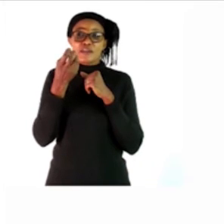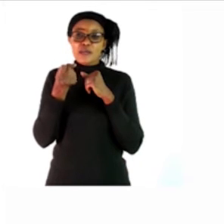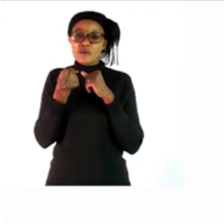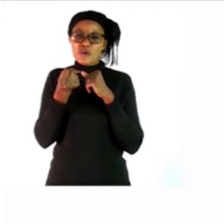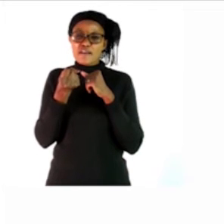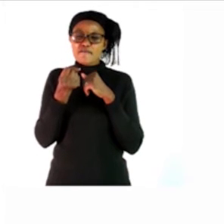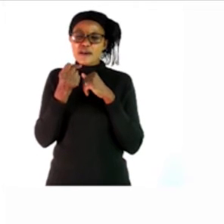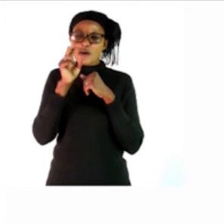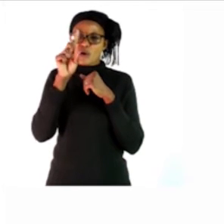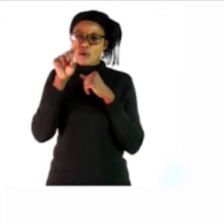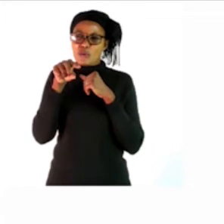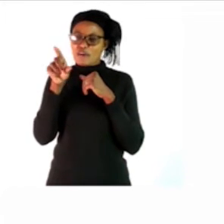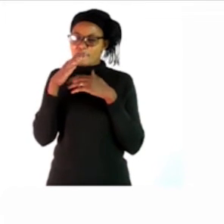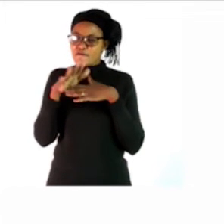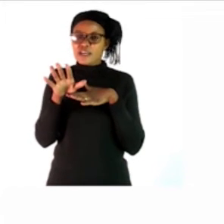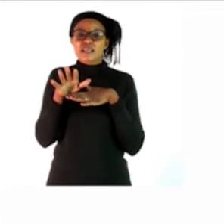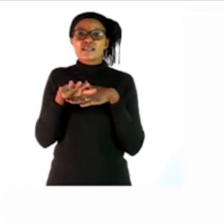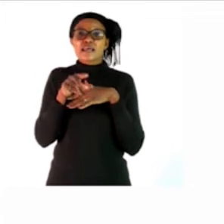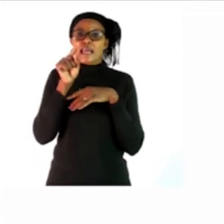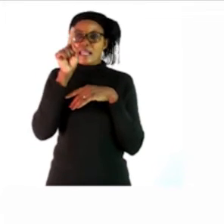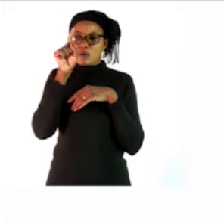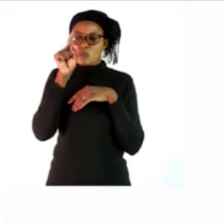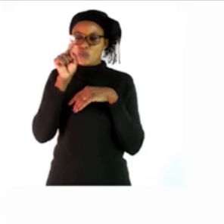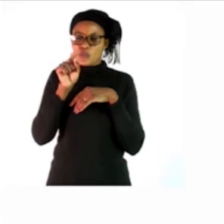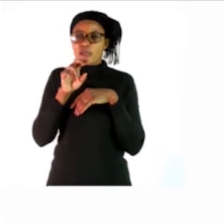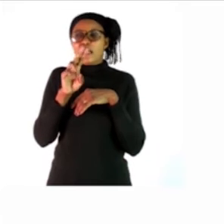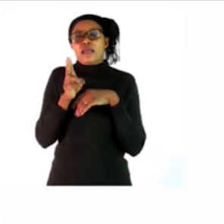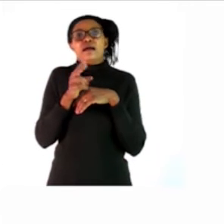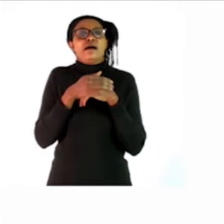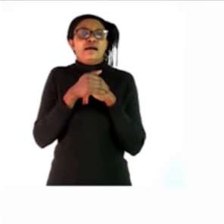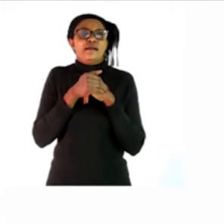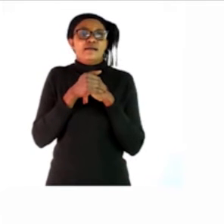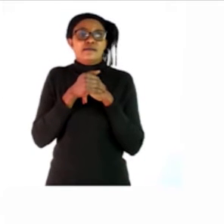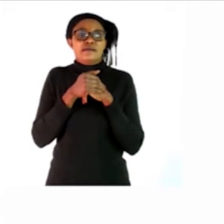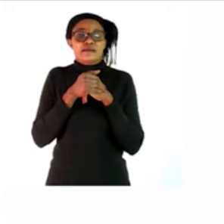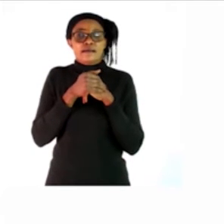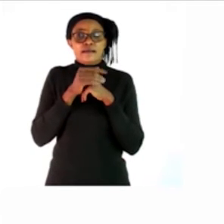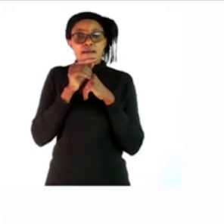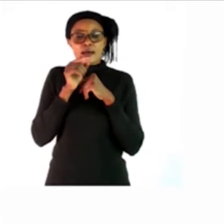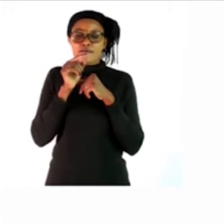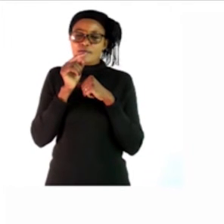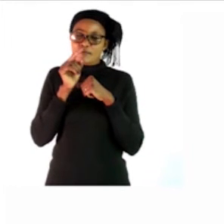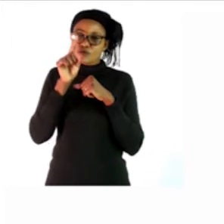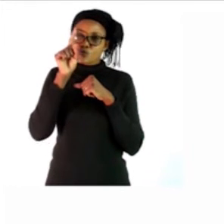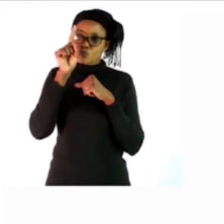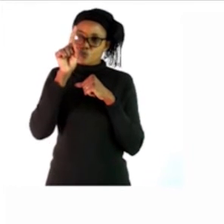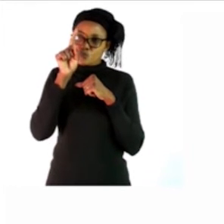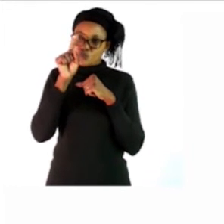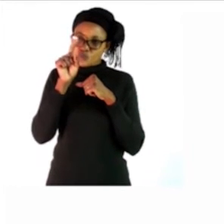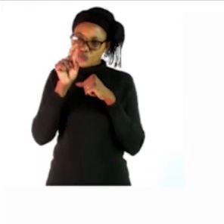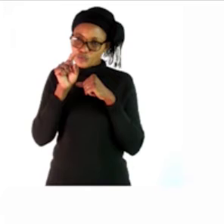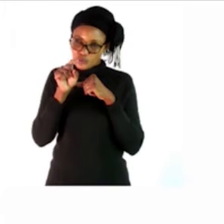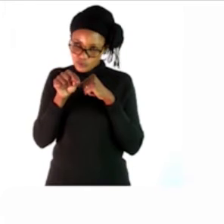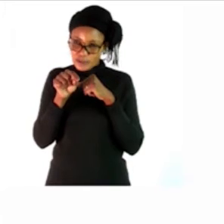again and a dotted H. So you have to go trace on the dotted line the